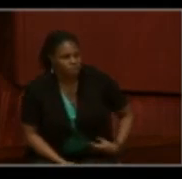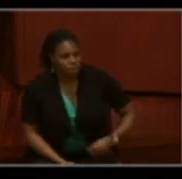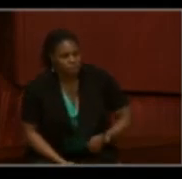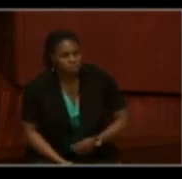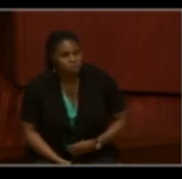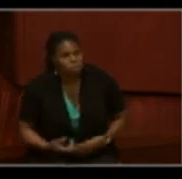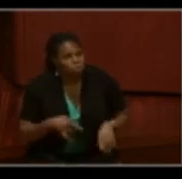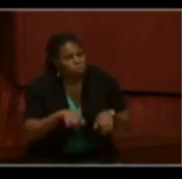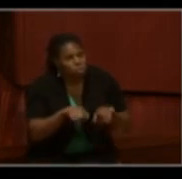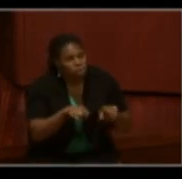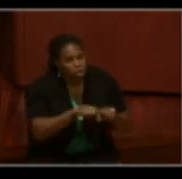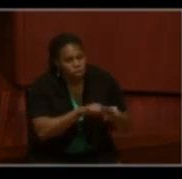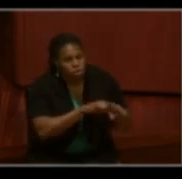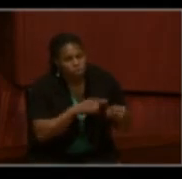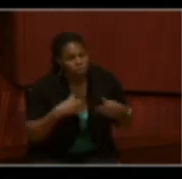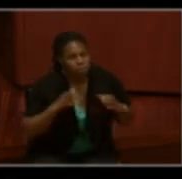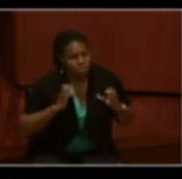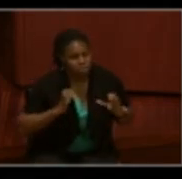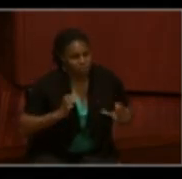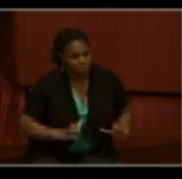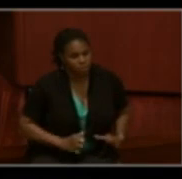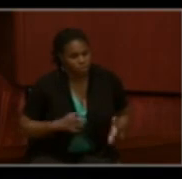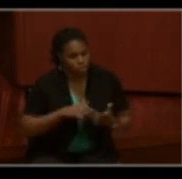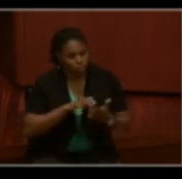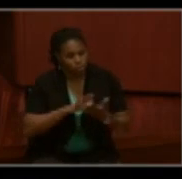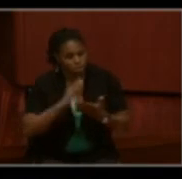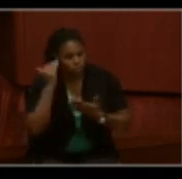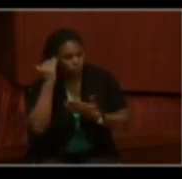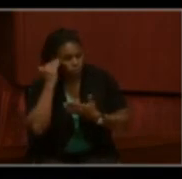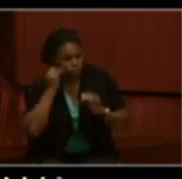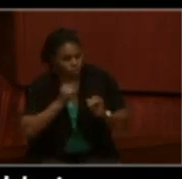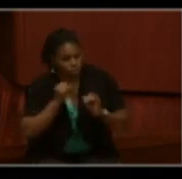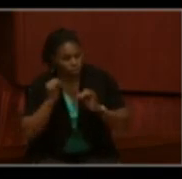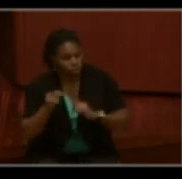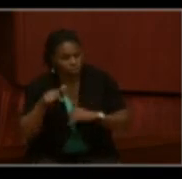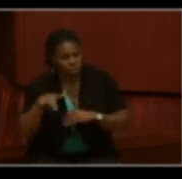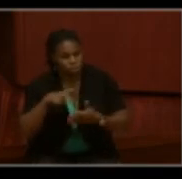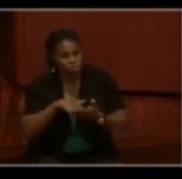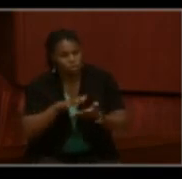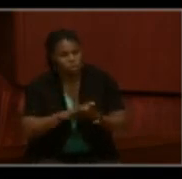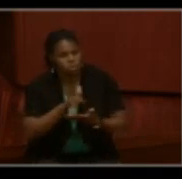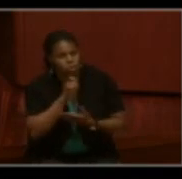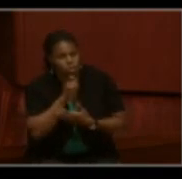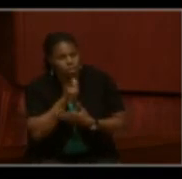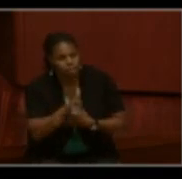We also have civilian records of well-known individuals. Although these records are not